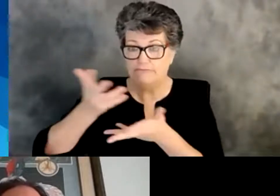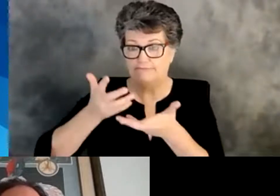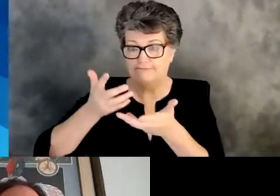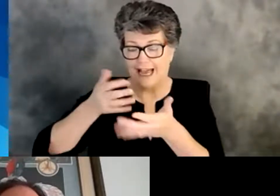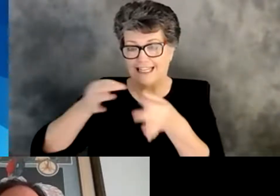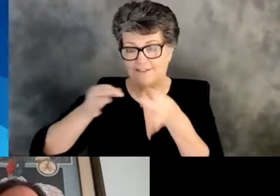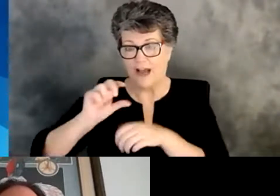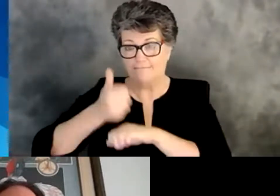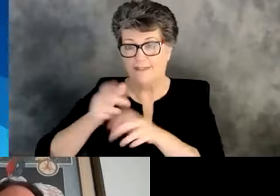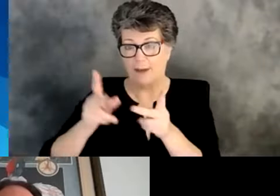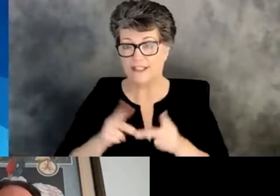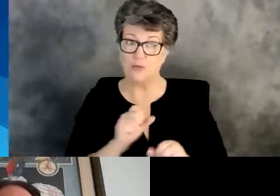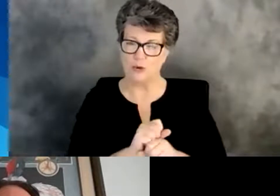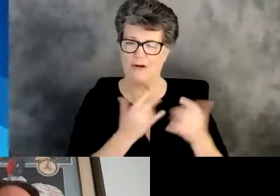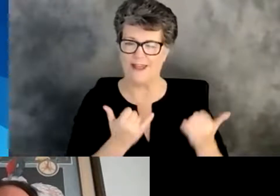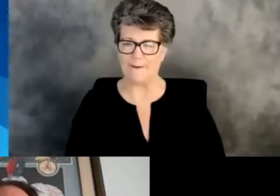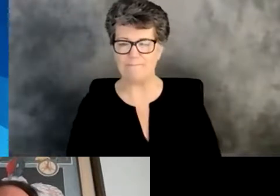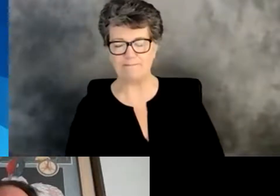position. So that's what we're working on now.